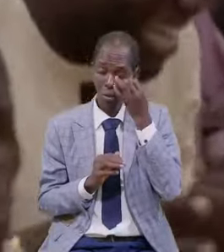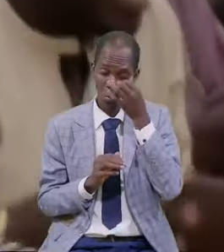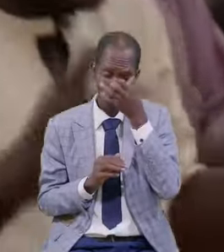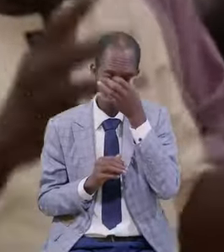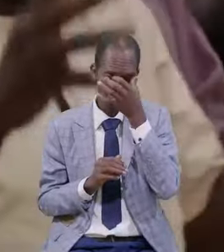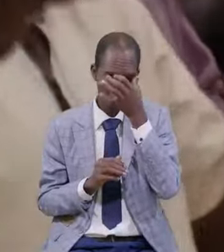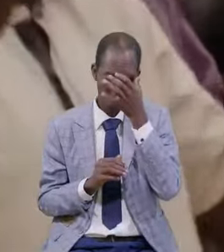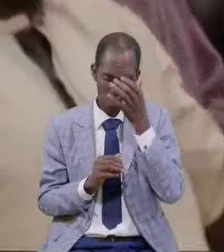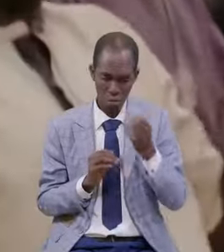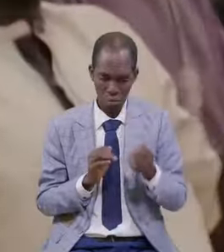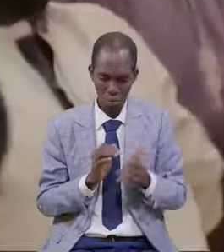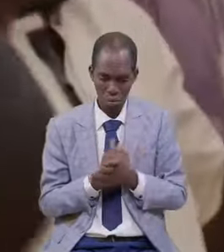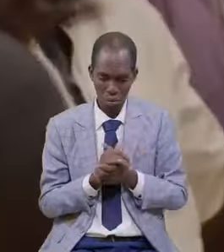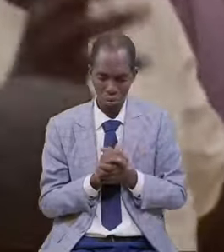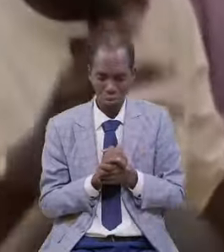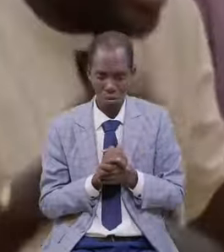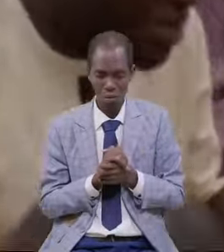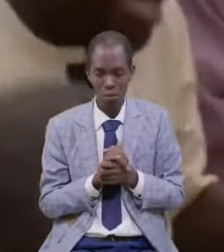the